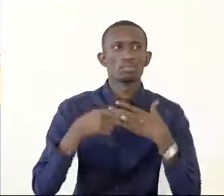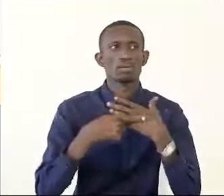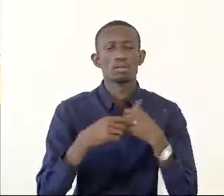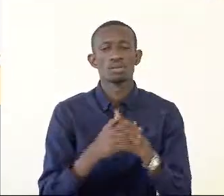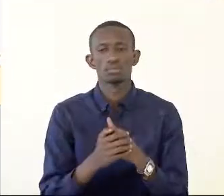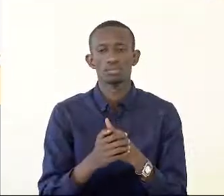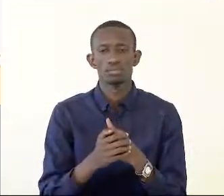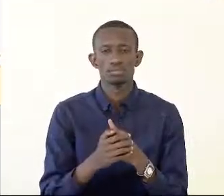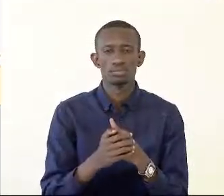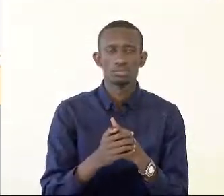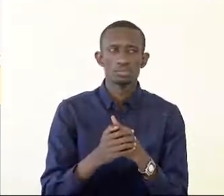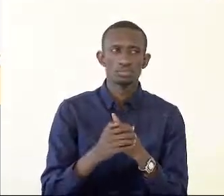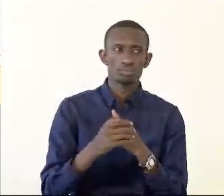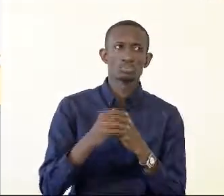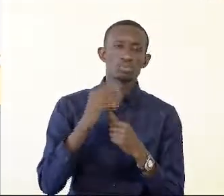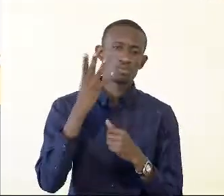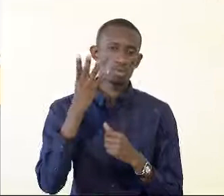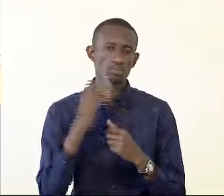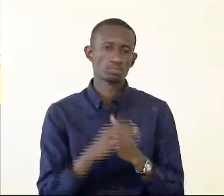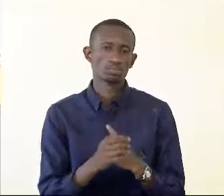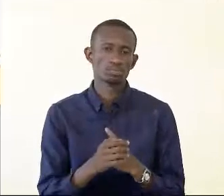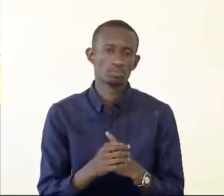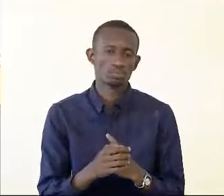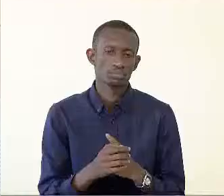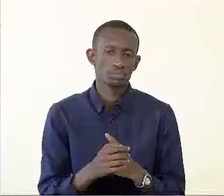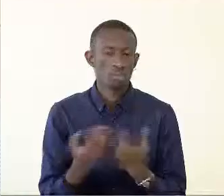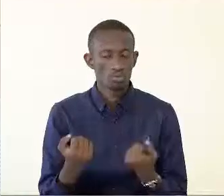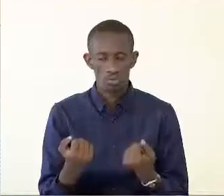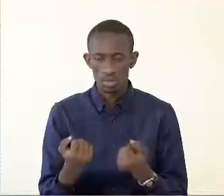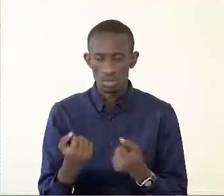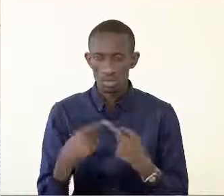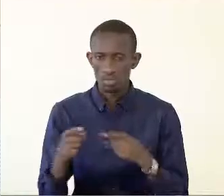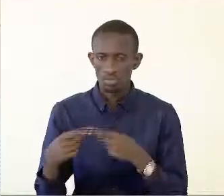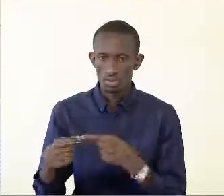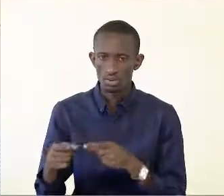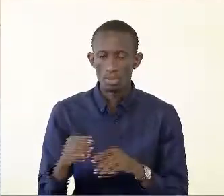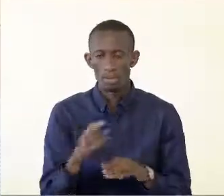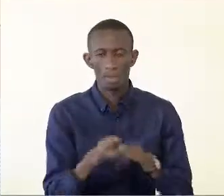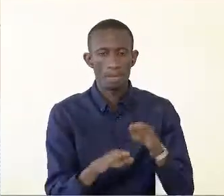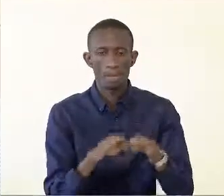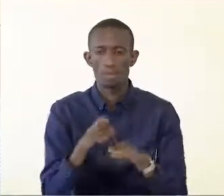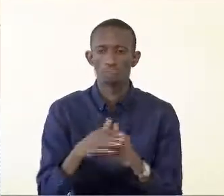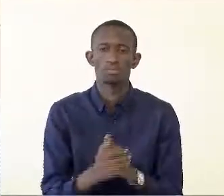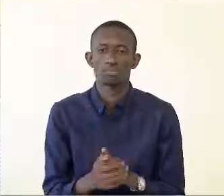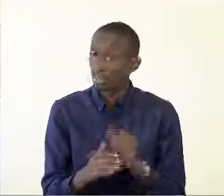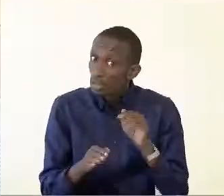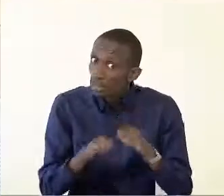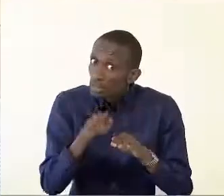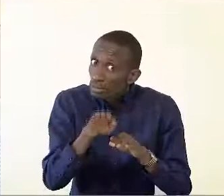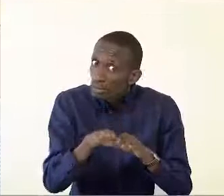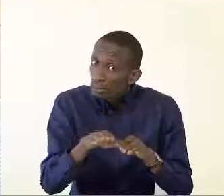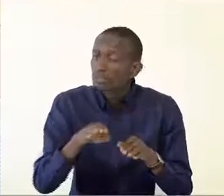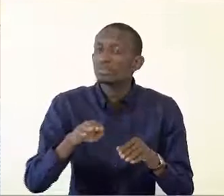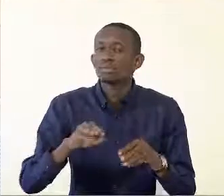had, and we've gone through different steps. We've gone different steps, and step number 1, it was to build the table